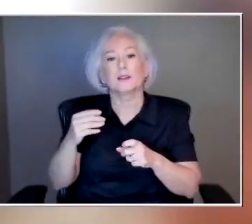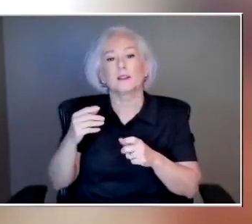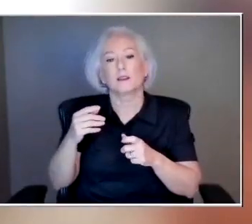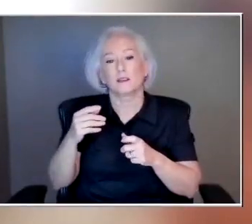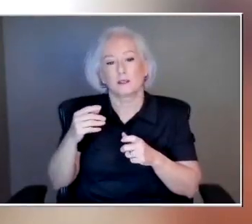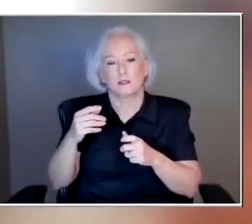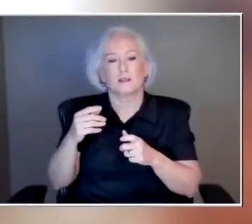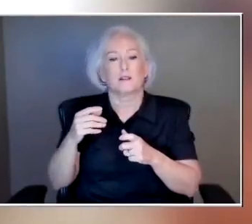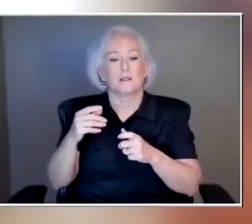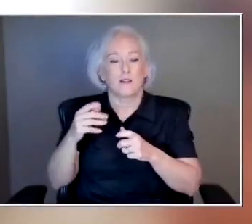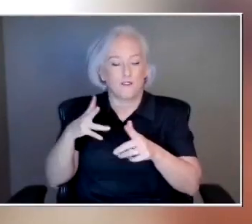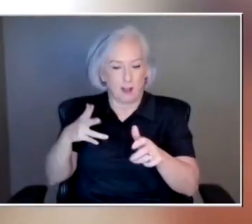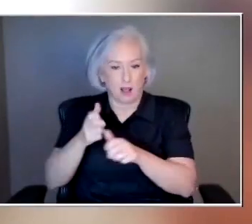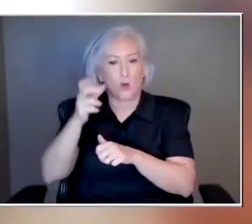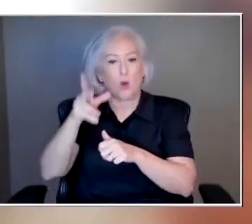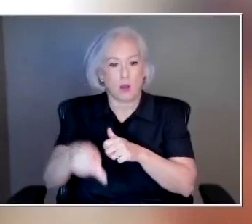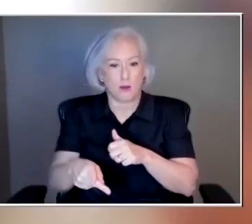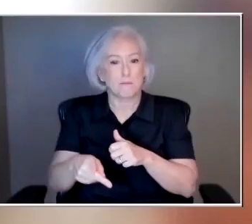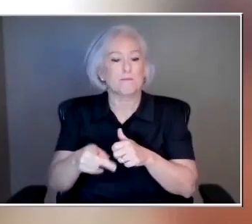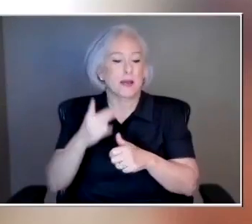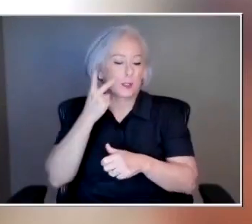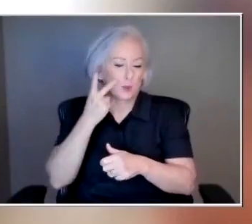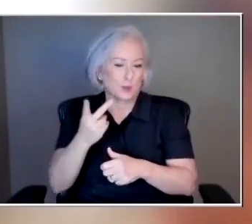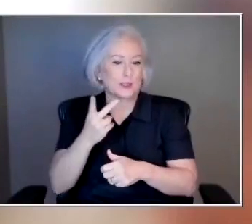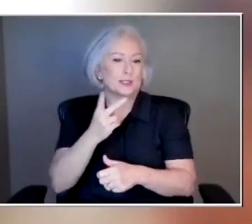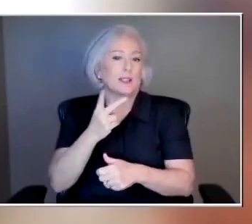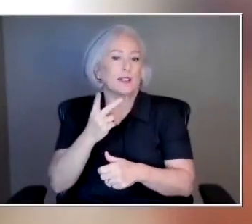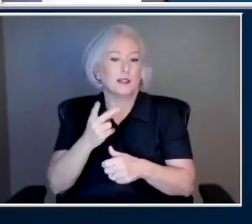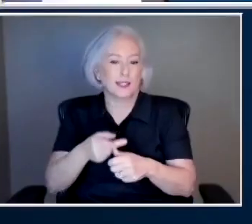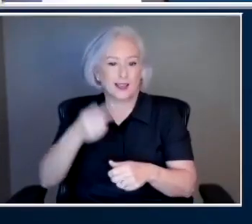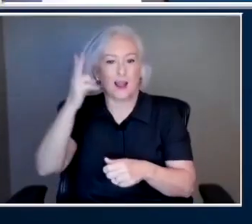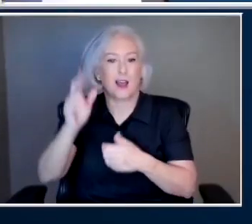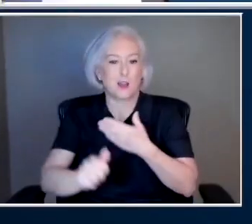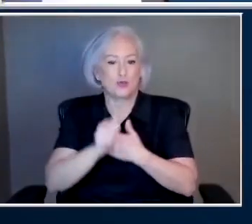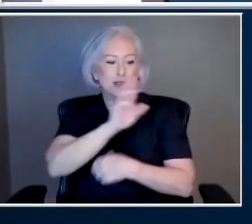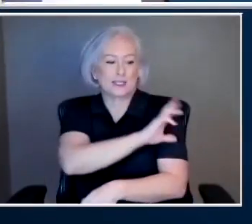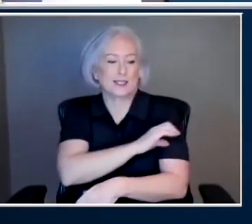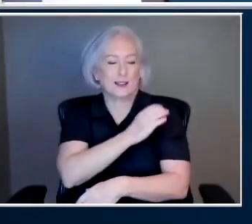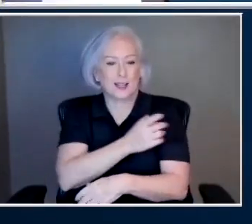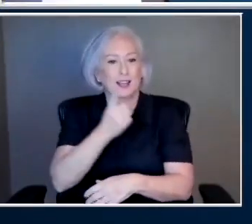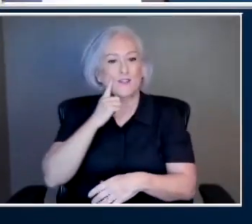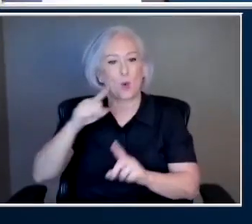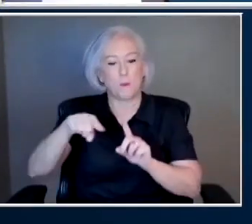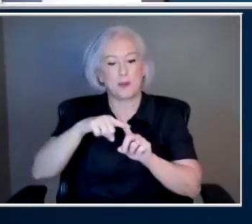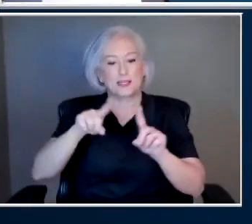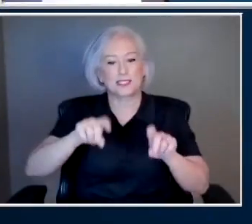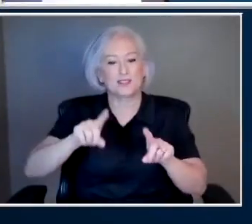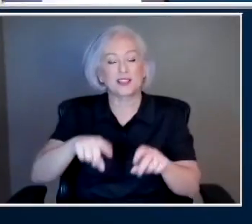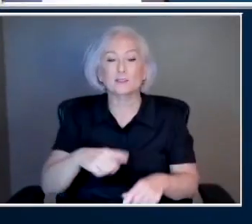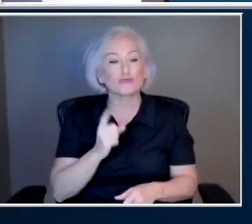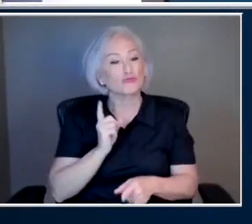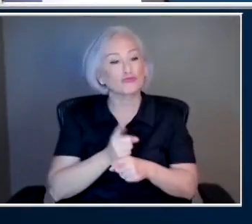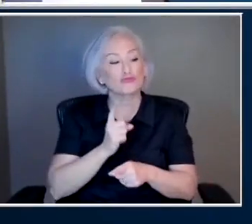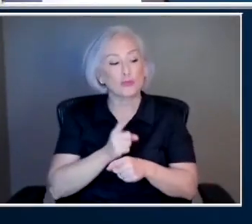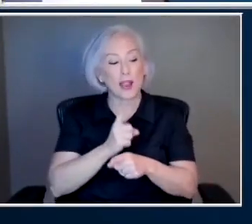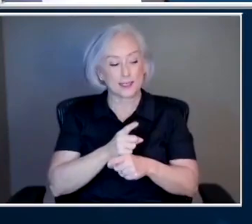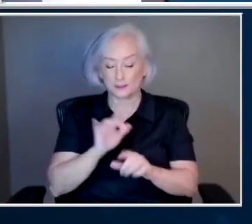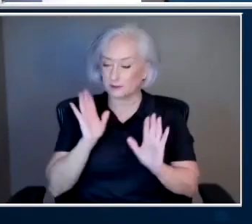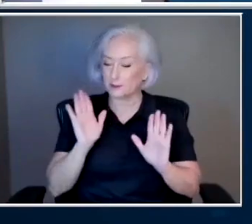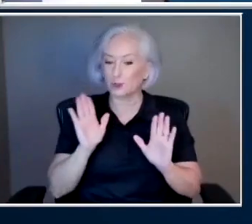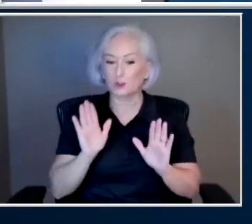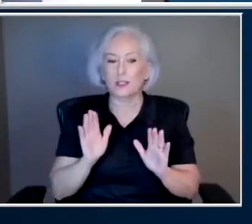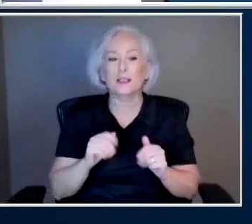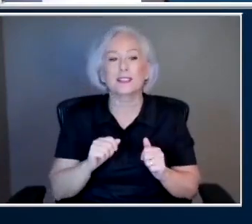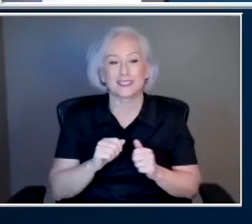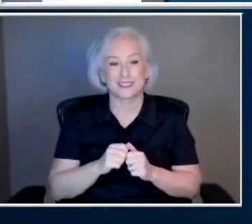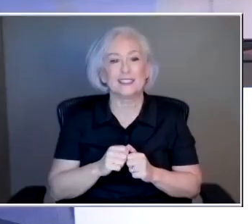seen in high-risk clinic in case of a positive test. Yeah, it's all about getting ahead of it for sure, when you have that knowledge and getting that genetic testing. Absolutely.